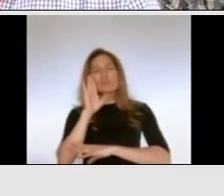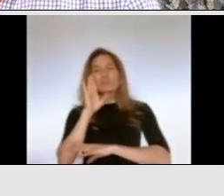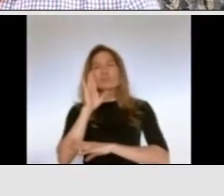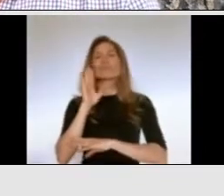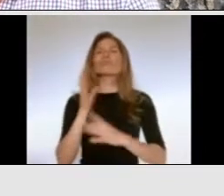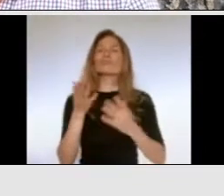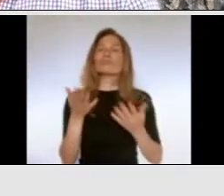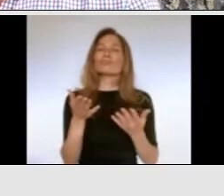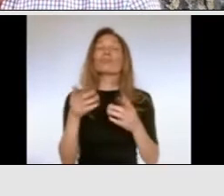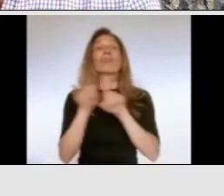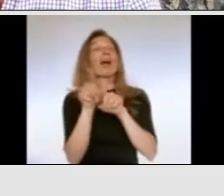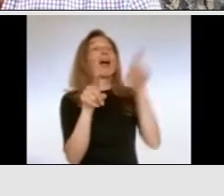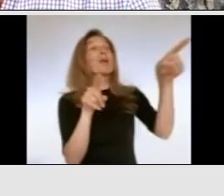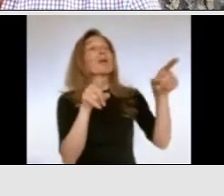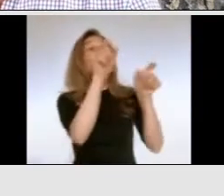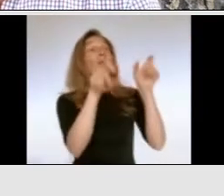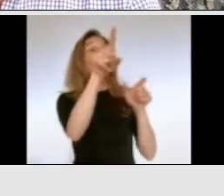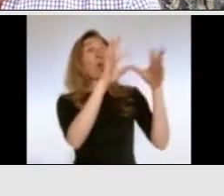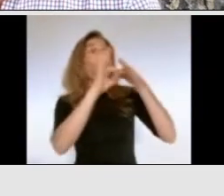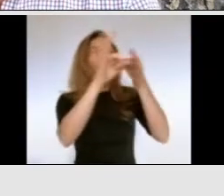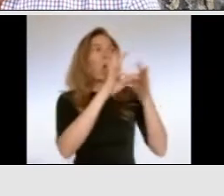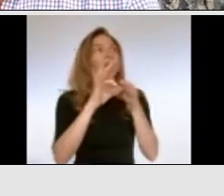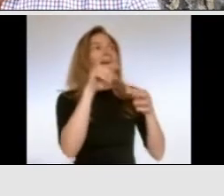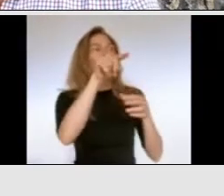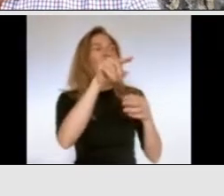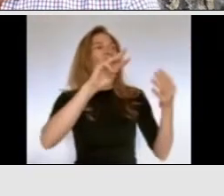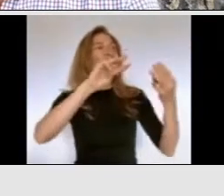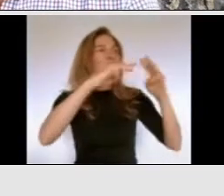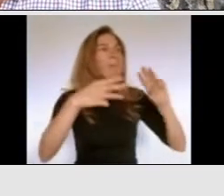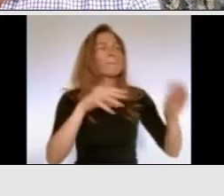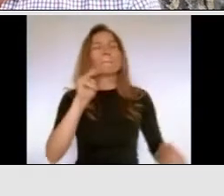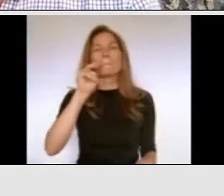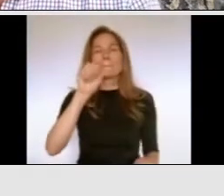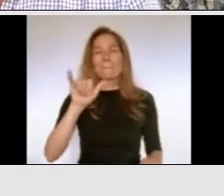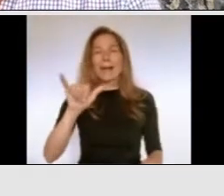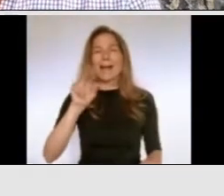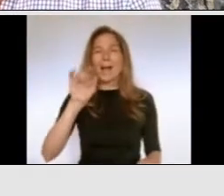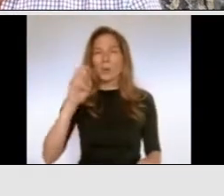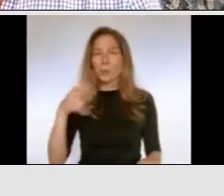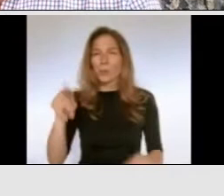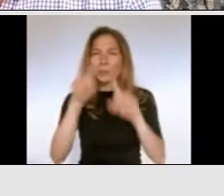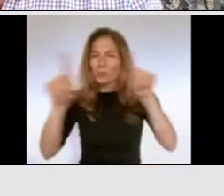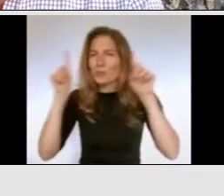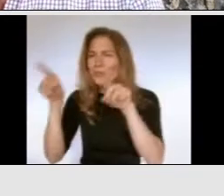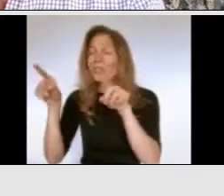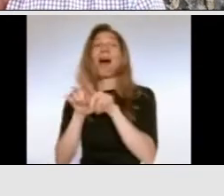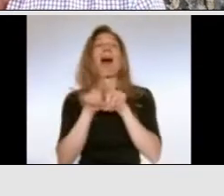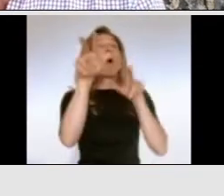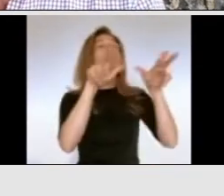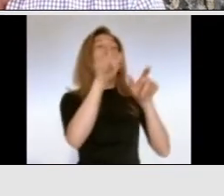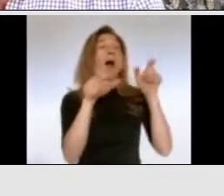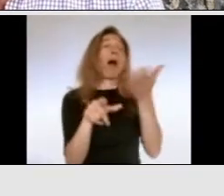from the coordinating group for SHAPES at Maynooth University, again, a big thank you